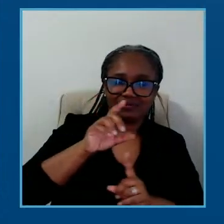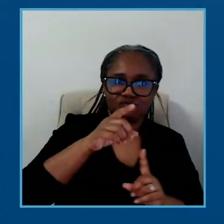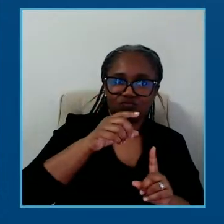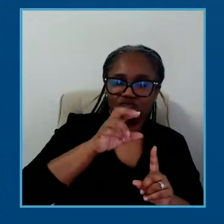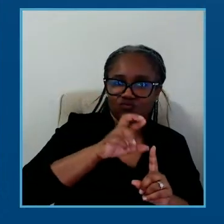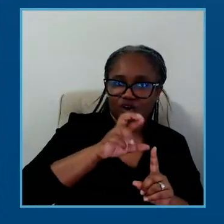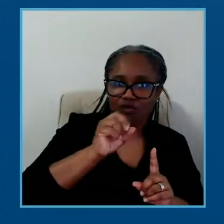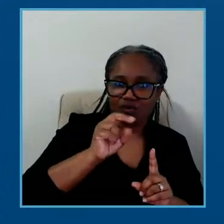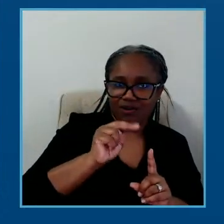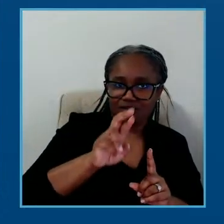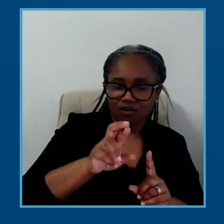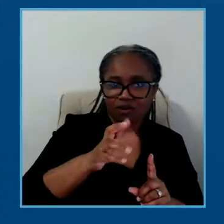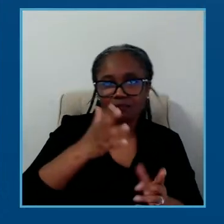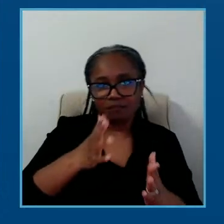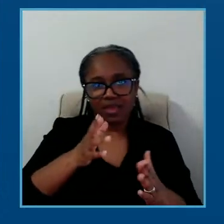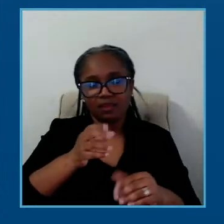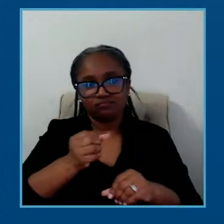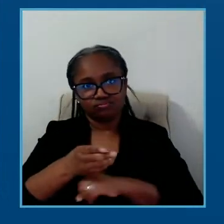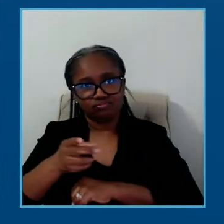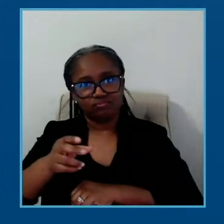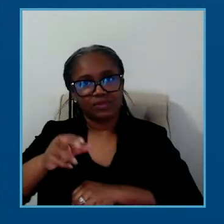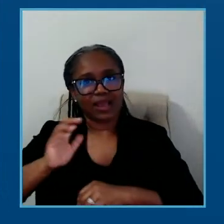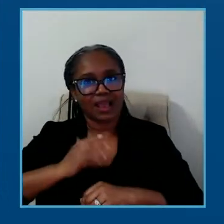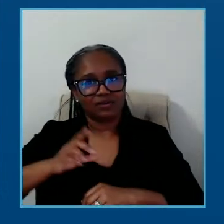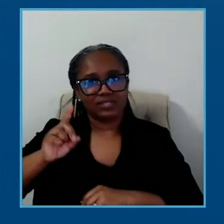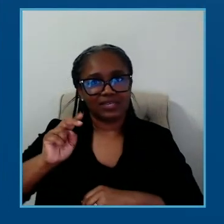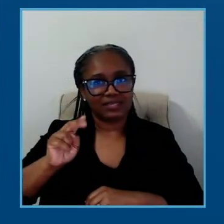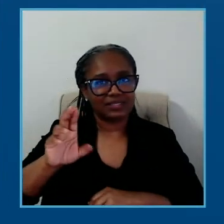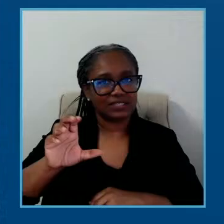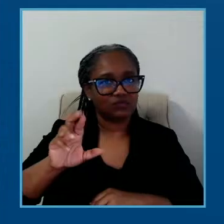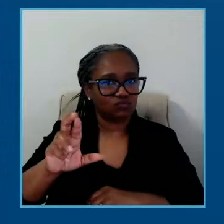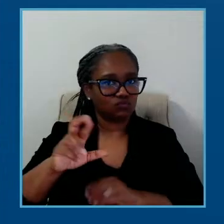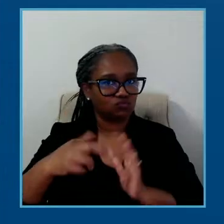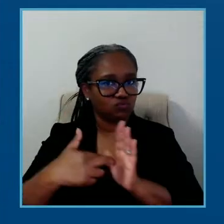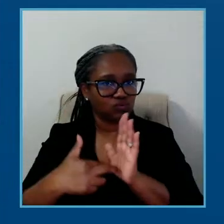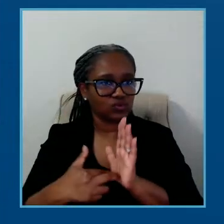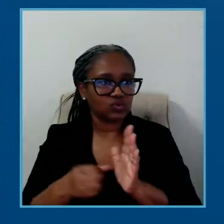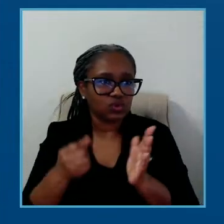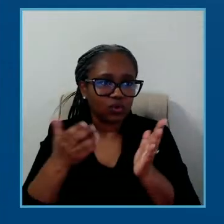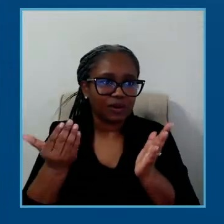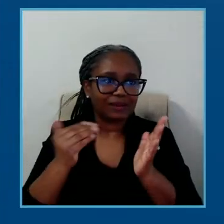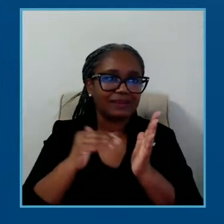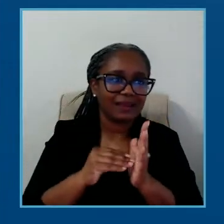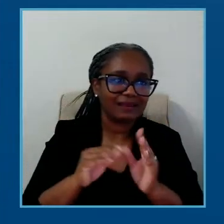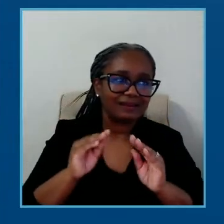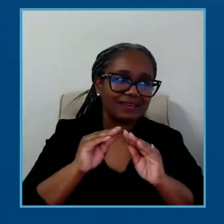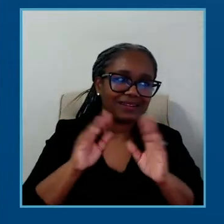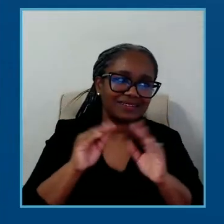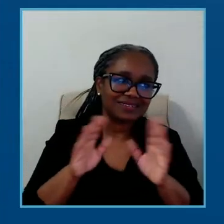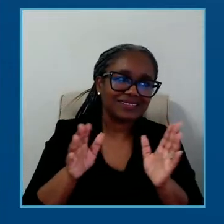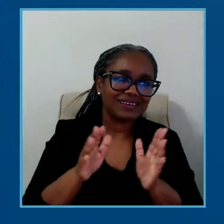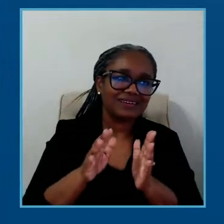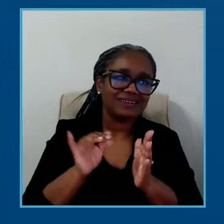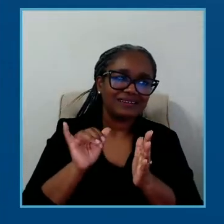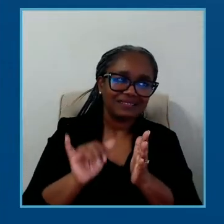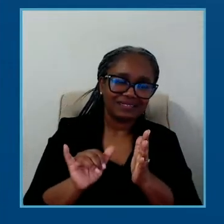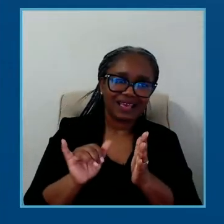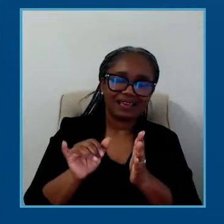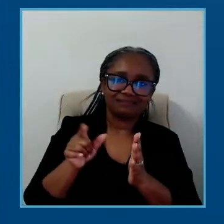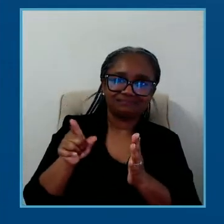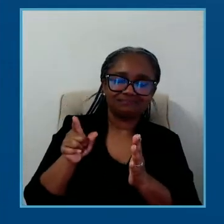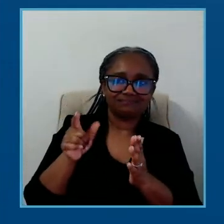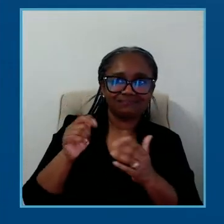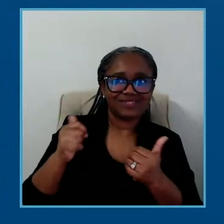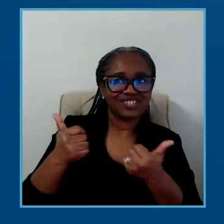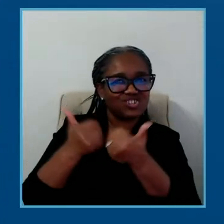person that the challengers have paid to interpret Roberts in their favor has cited, I think, a little bit selectively from Roberts and only provided